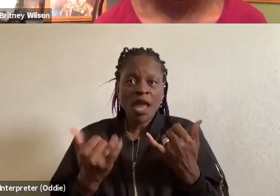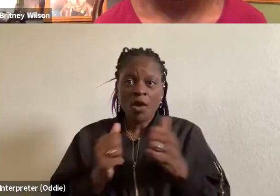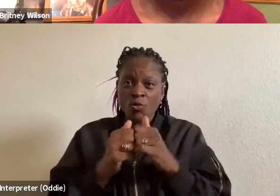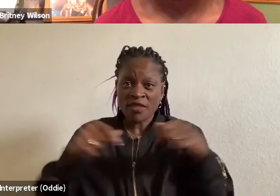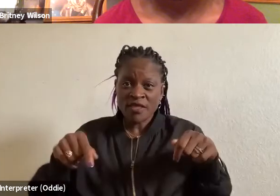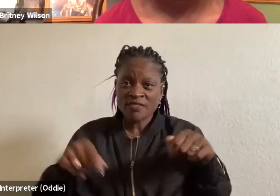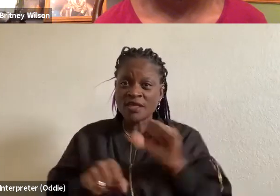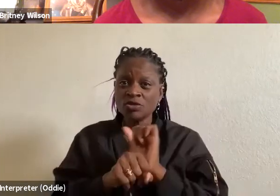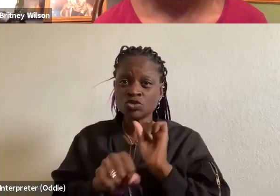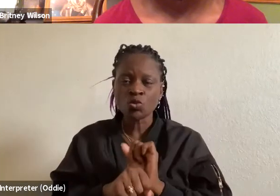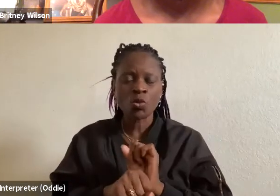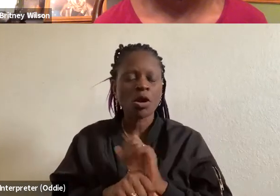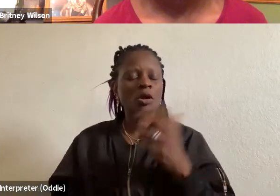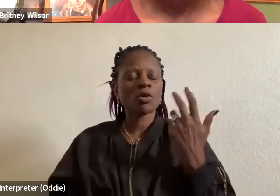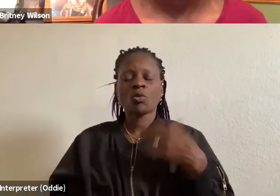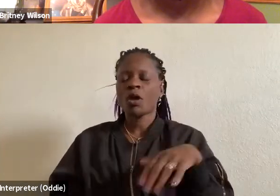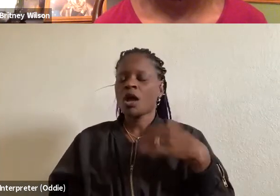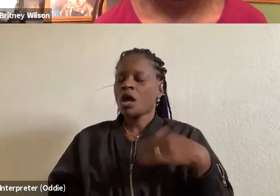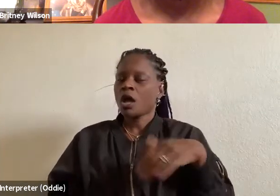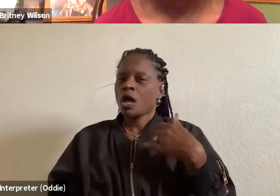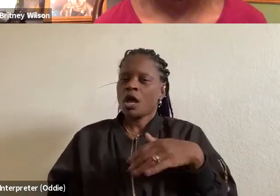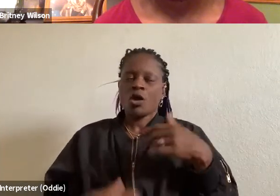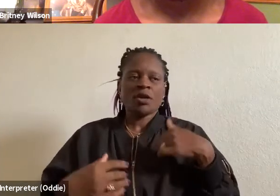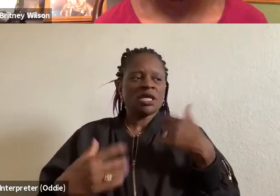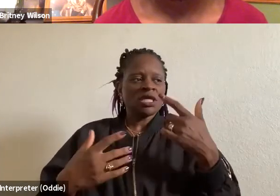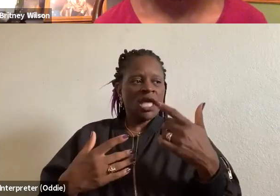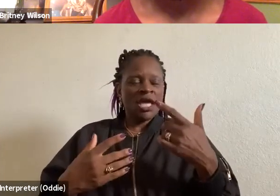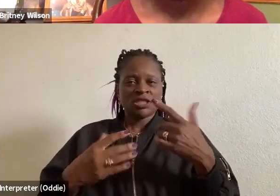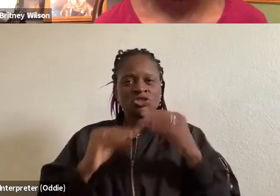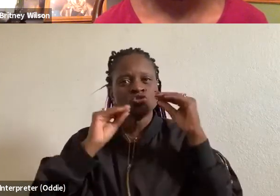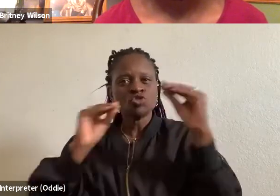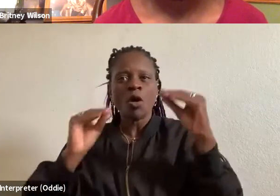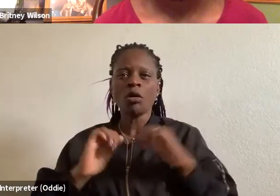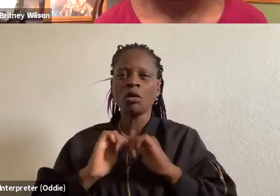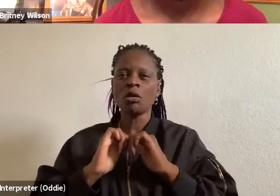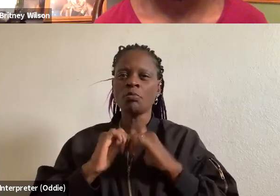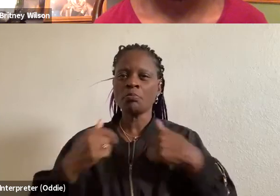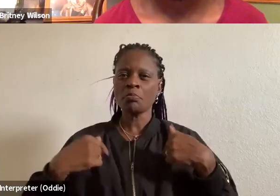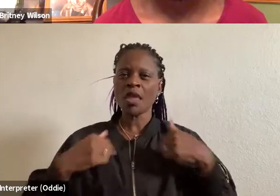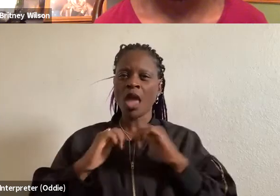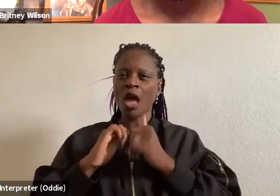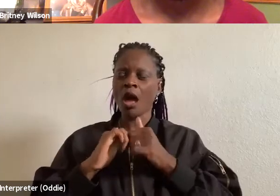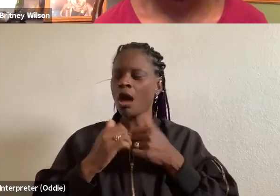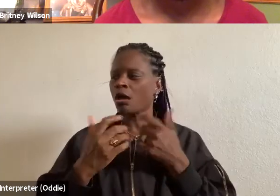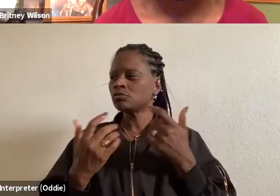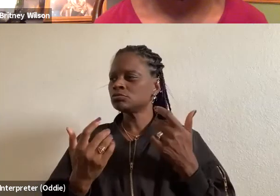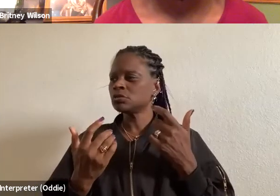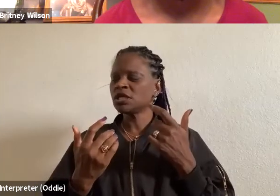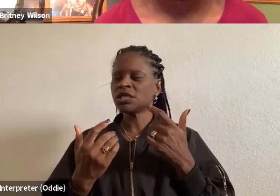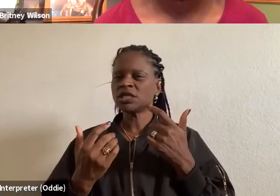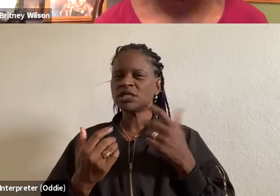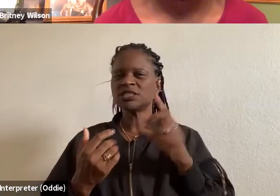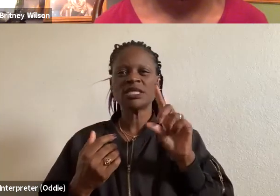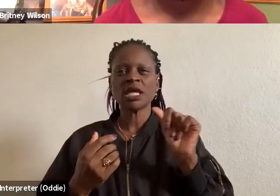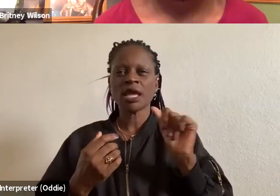has empowered me to really define what is being a Black disabled person, a Black disabled woman, and also shaping what does it